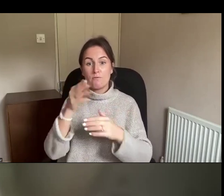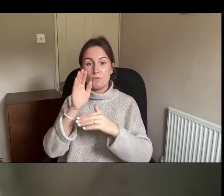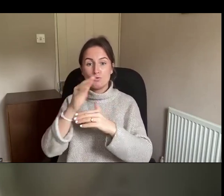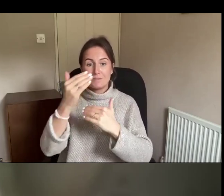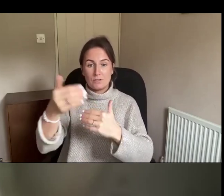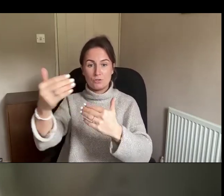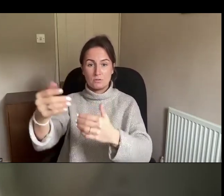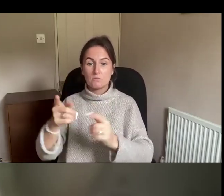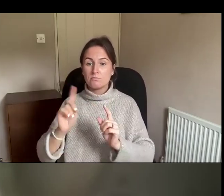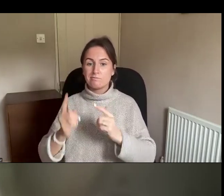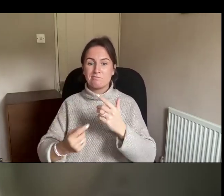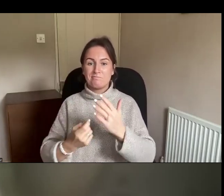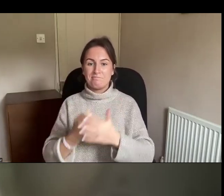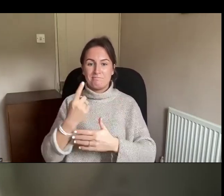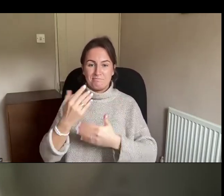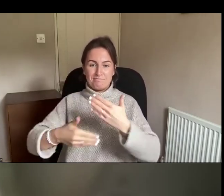up next as well